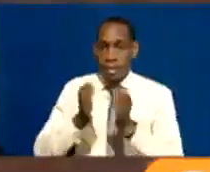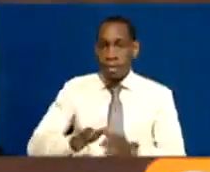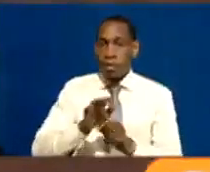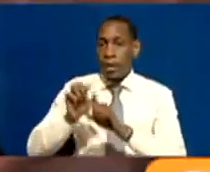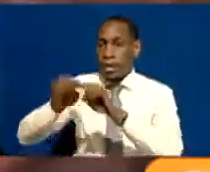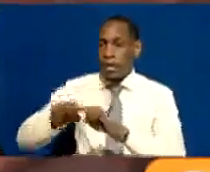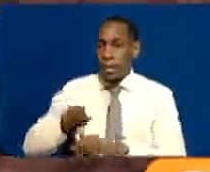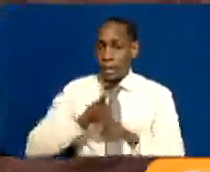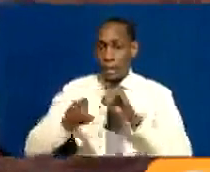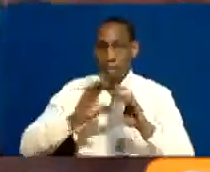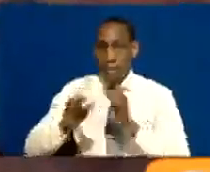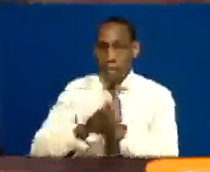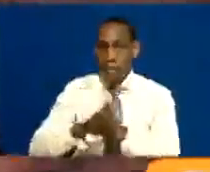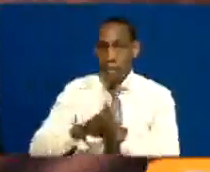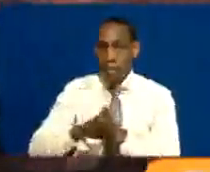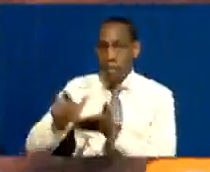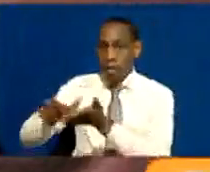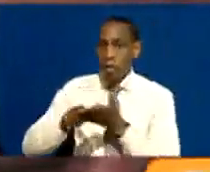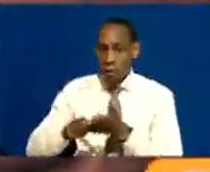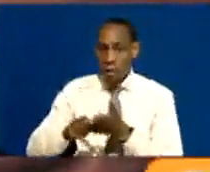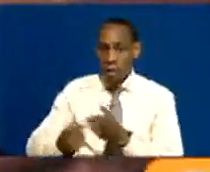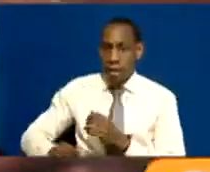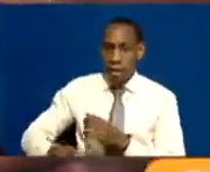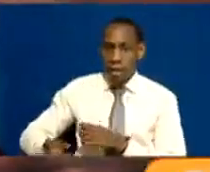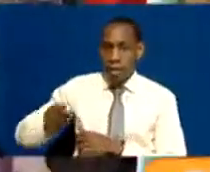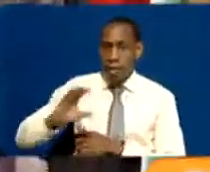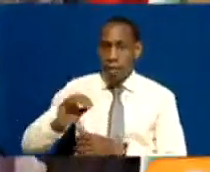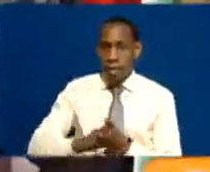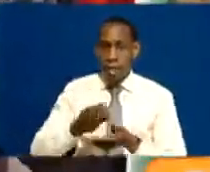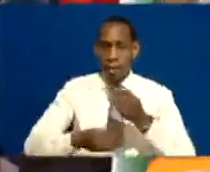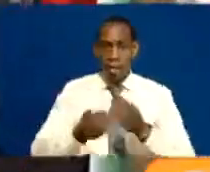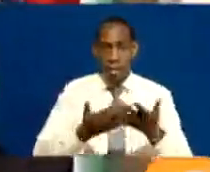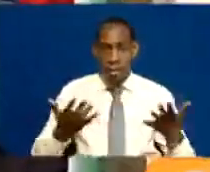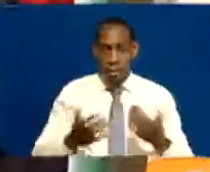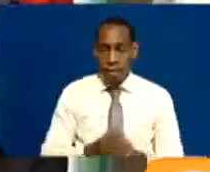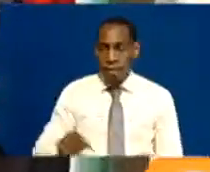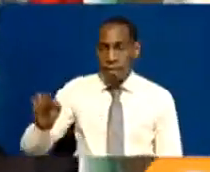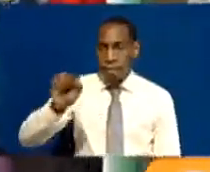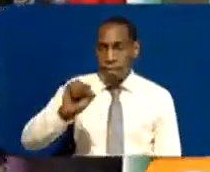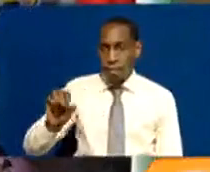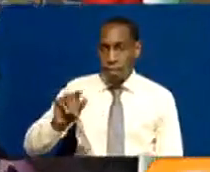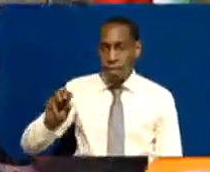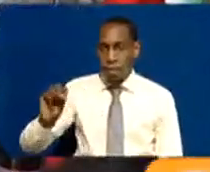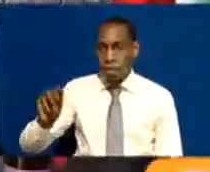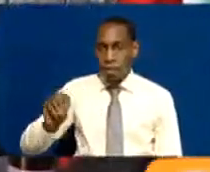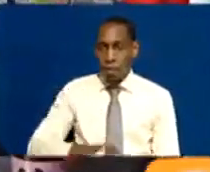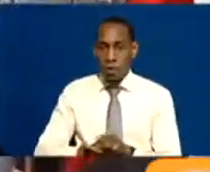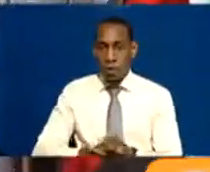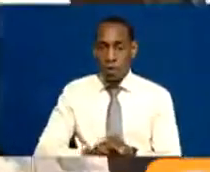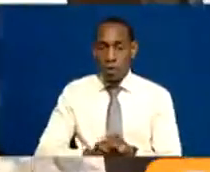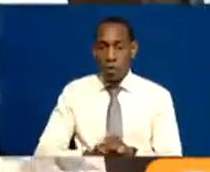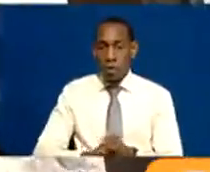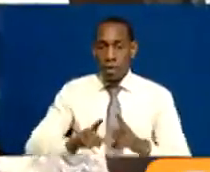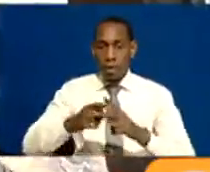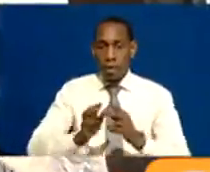on Safaricom Fuliza to boost their capital and buy trading stock. Samuel Wambugu runs a mechanical spare parts shop in